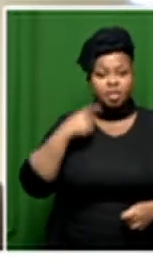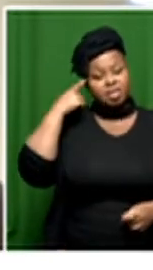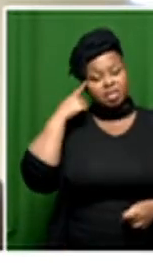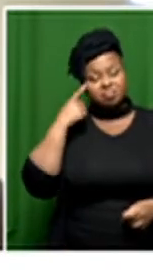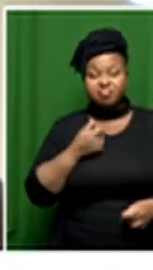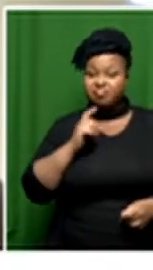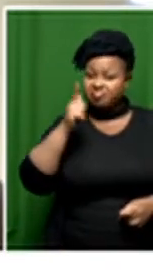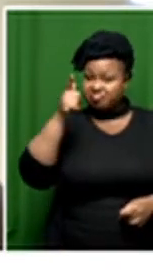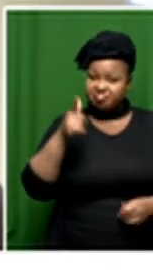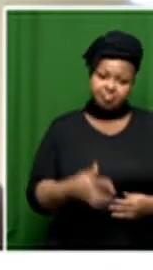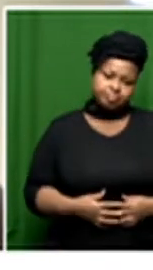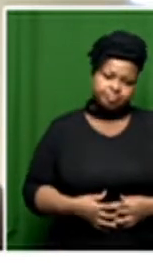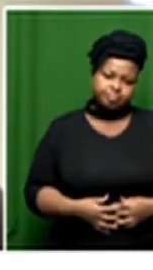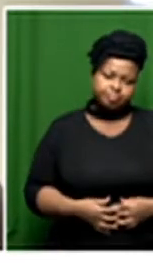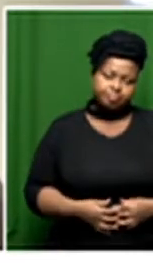goes on,